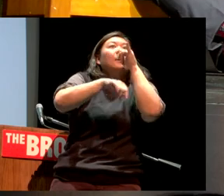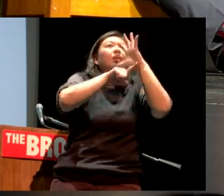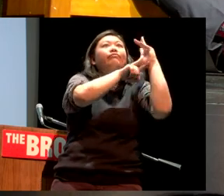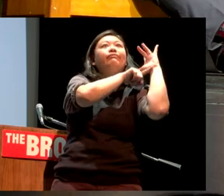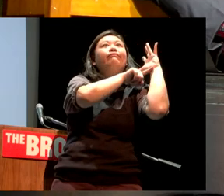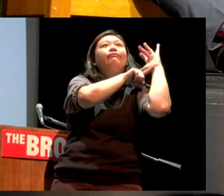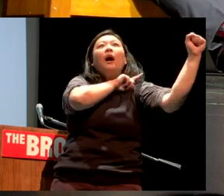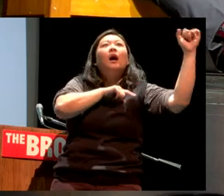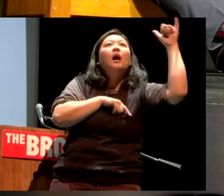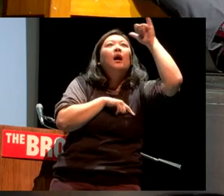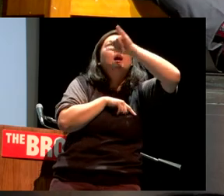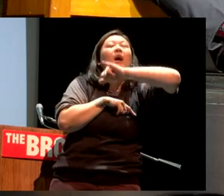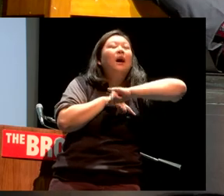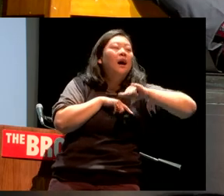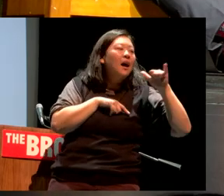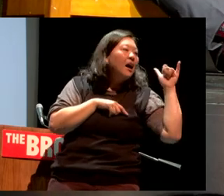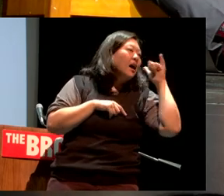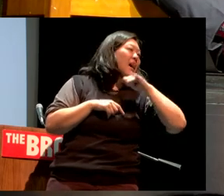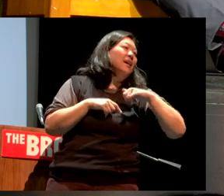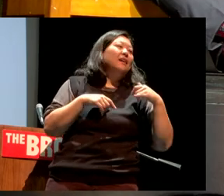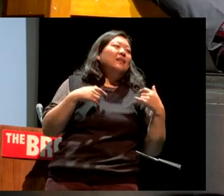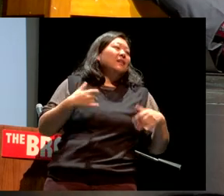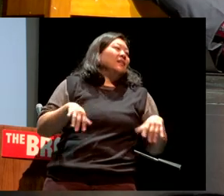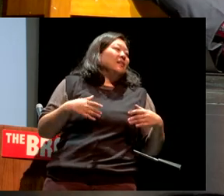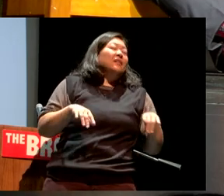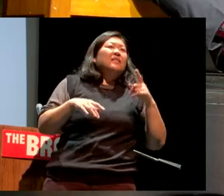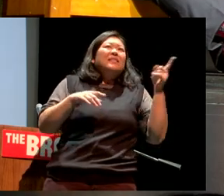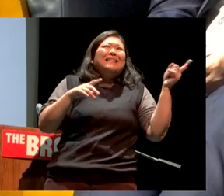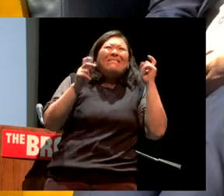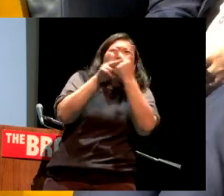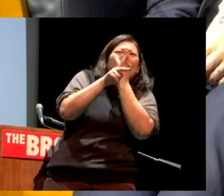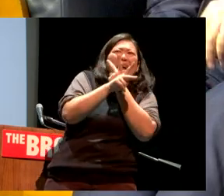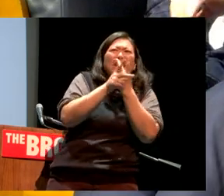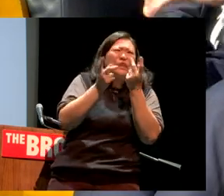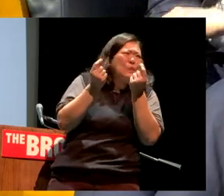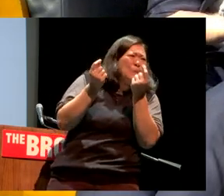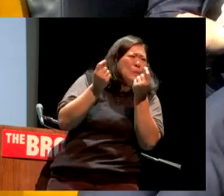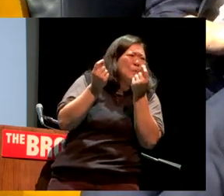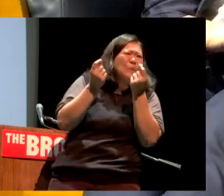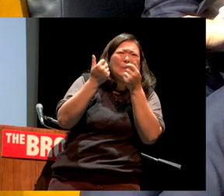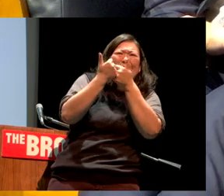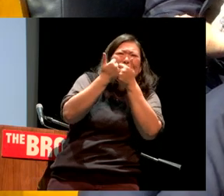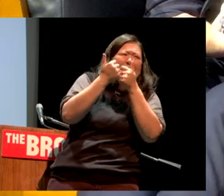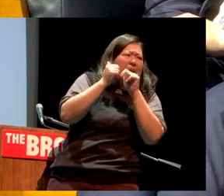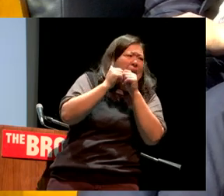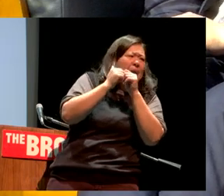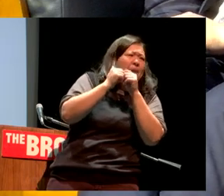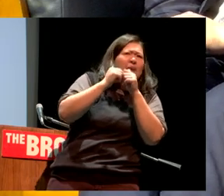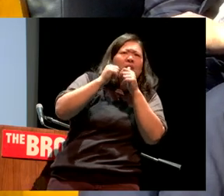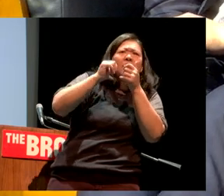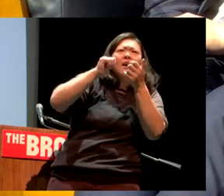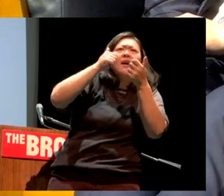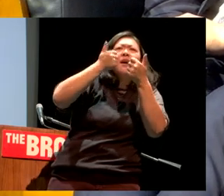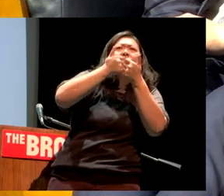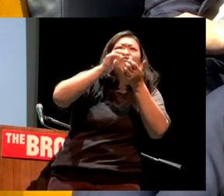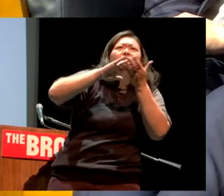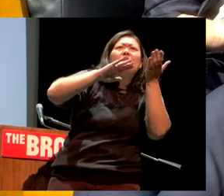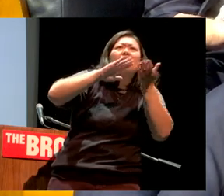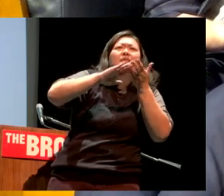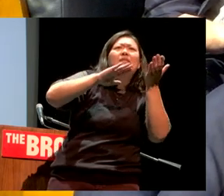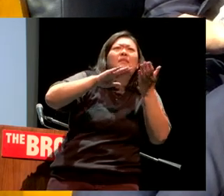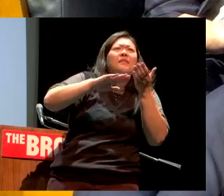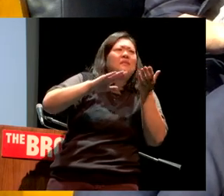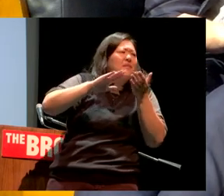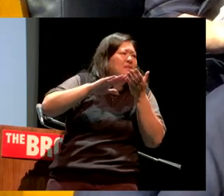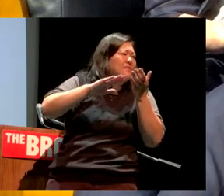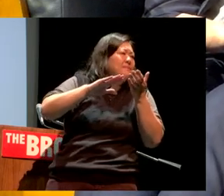Tamagotchi and work on game mechanics and game developers is huge. Plus, it's going to be on blockchain. Just the blockchain side, I think it's the future of the